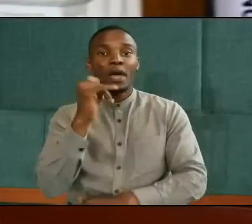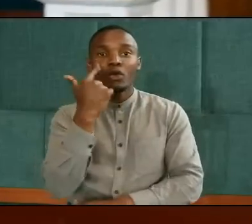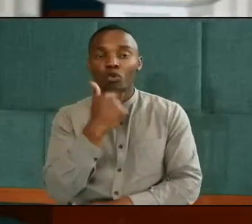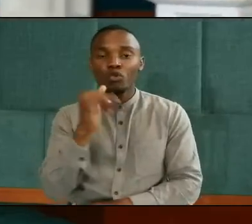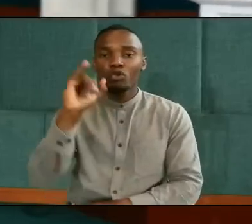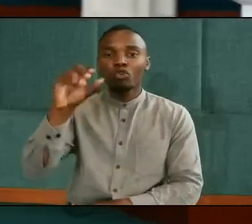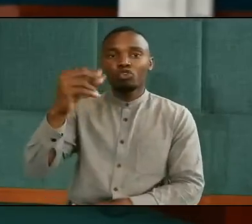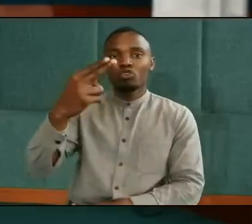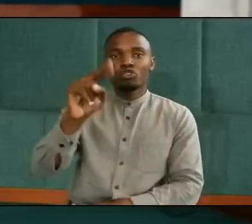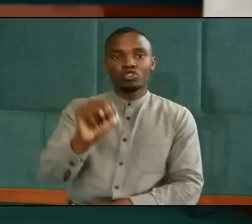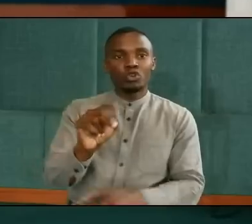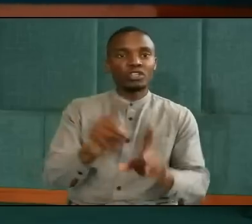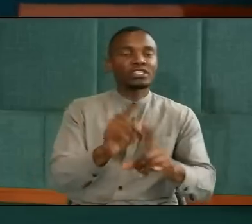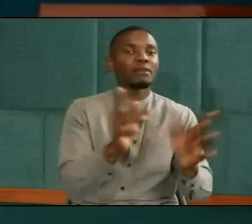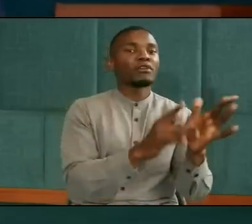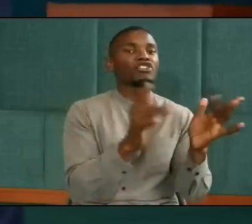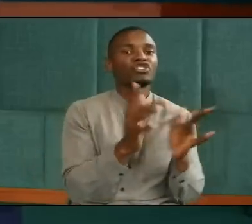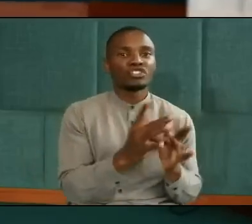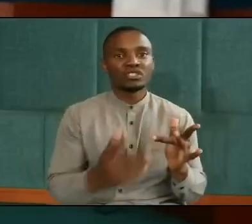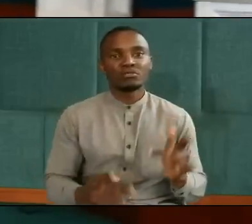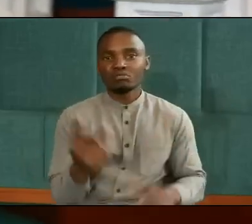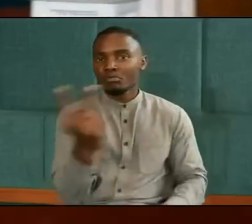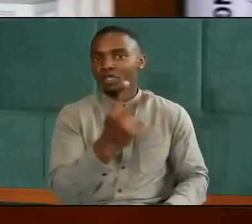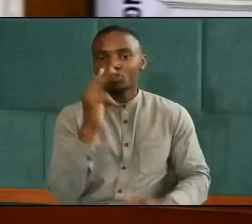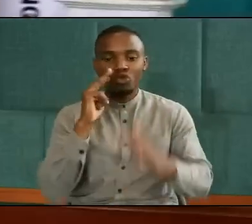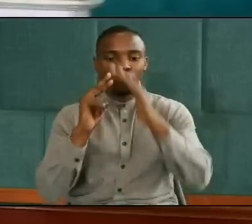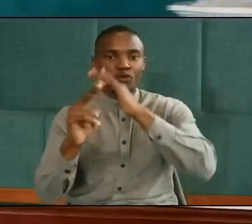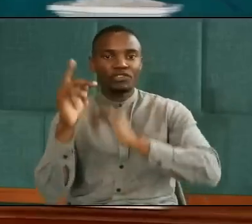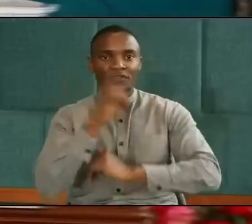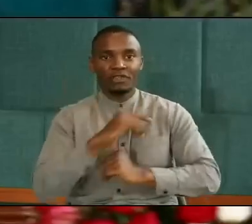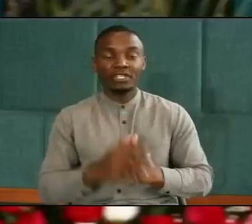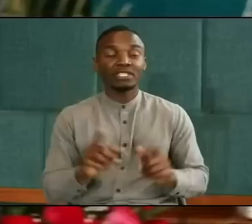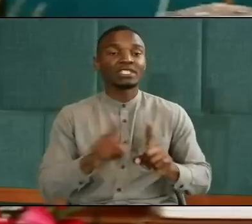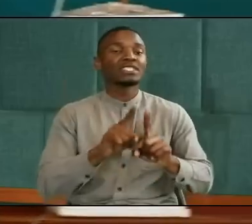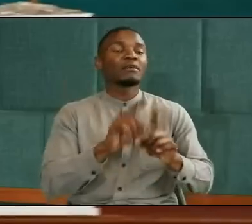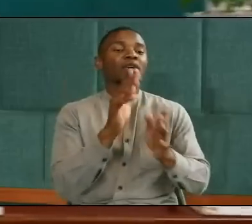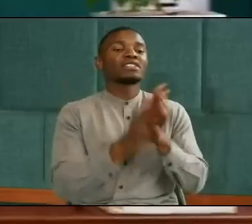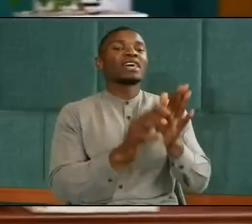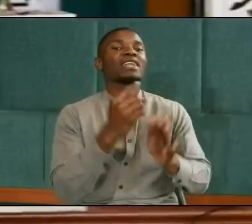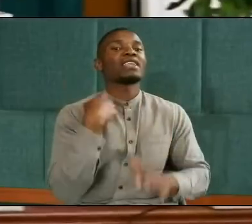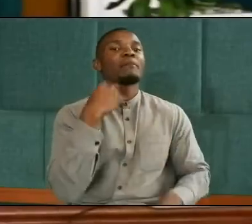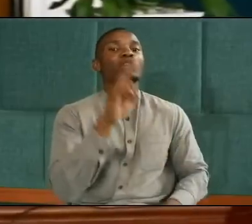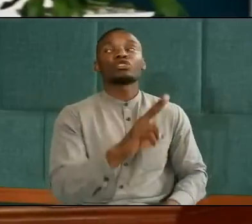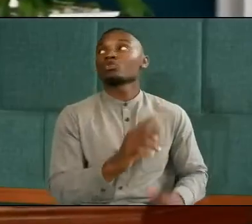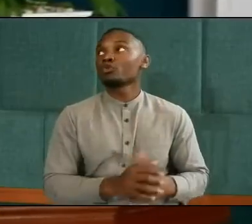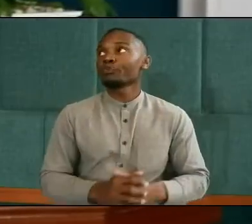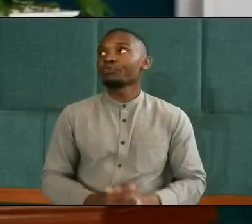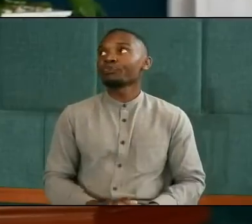prophesied by Jesus. Yeah? That's sign number two, May 17th.